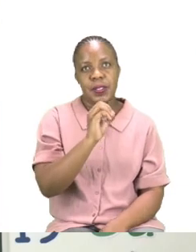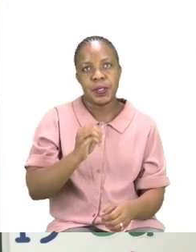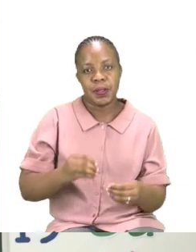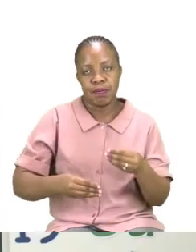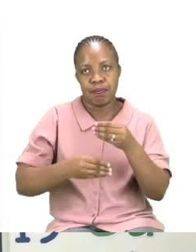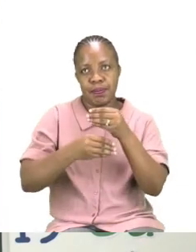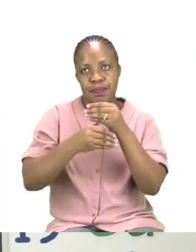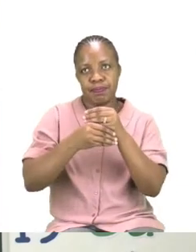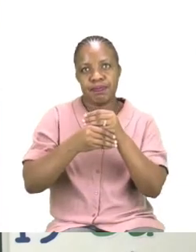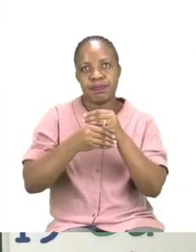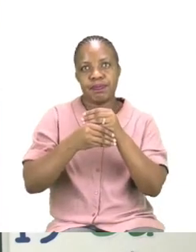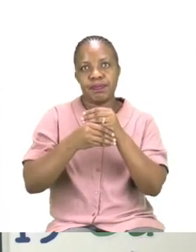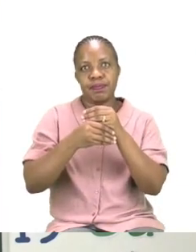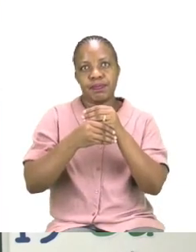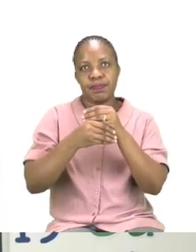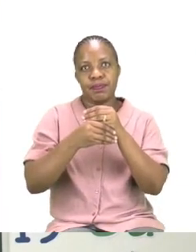plus